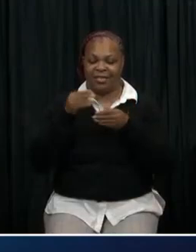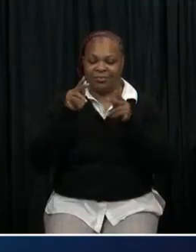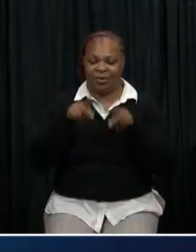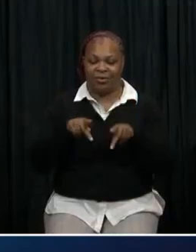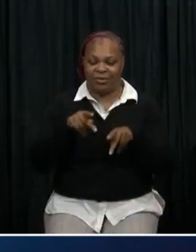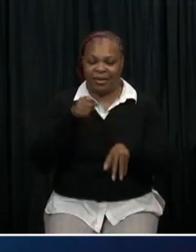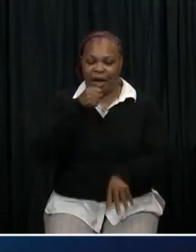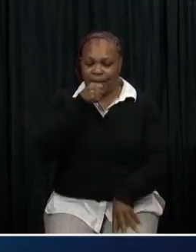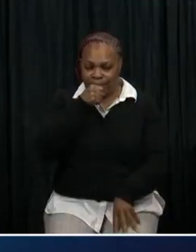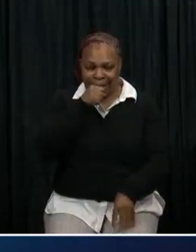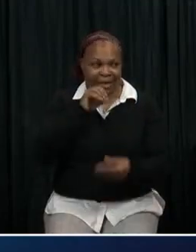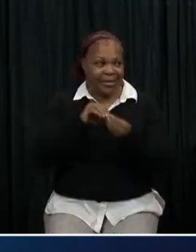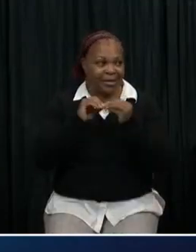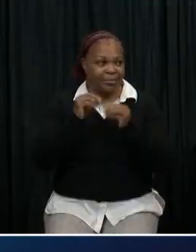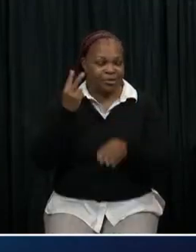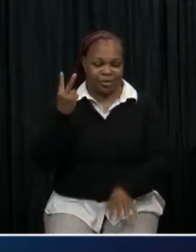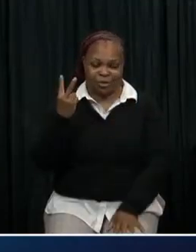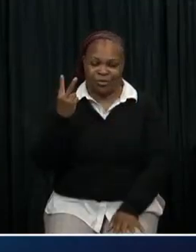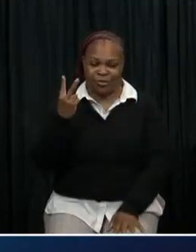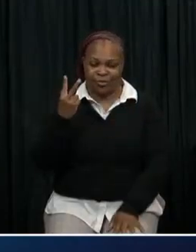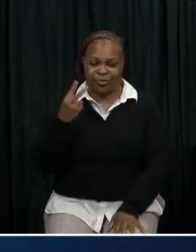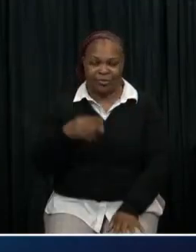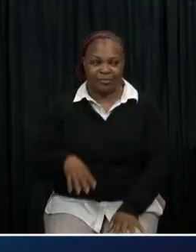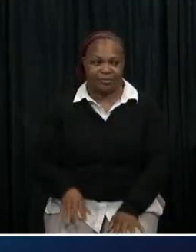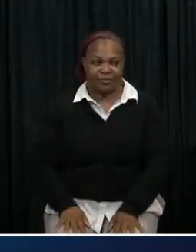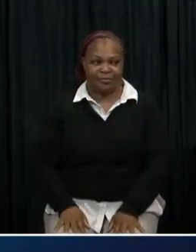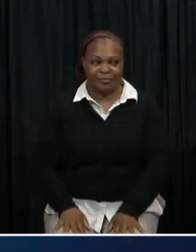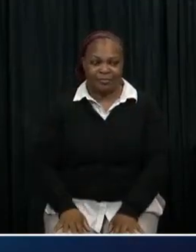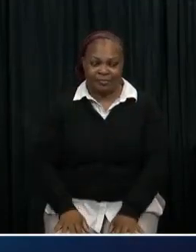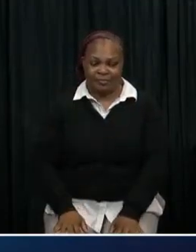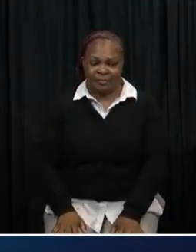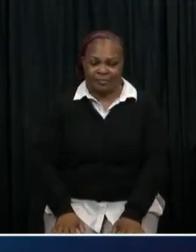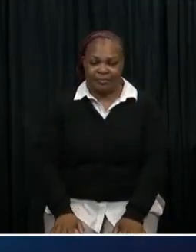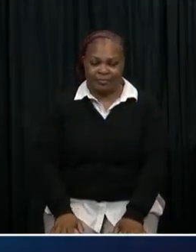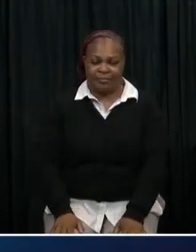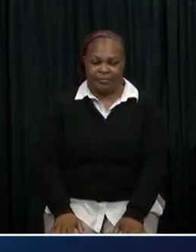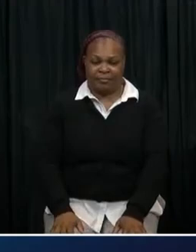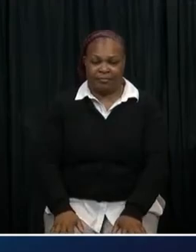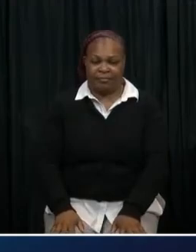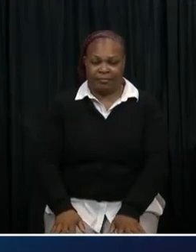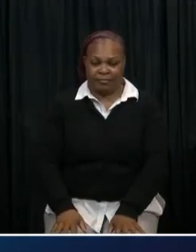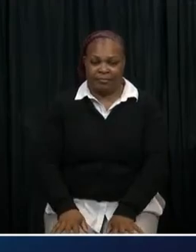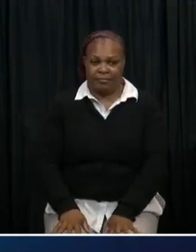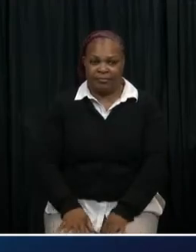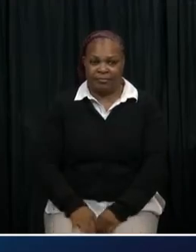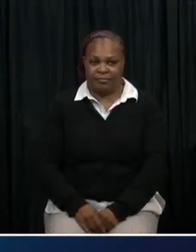in mic number 2, North German Union Conference, UD.